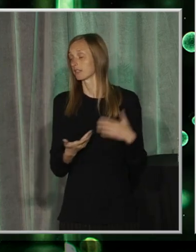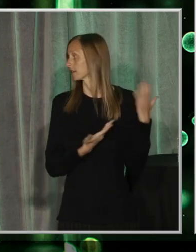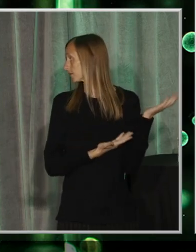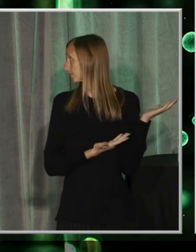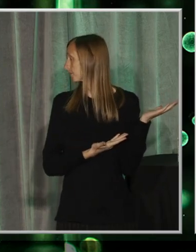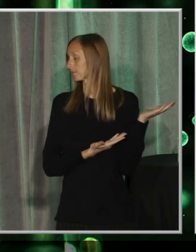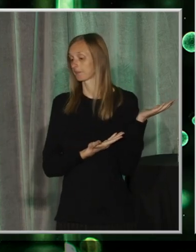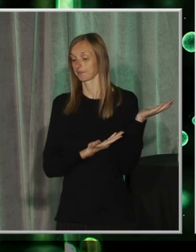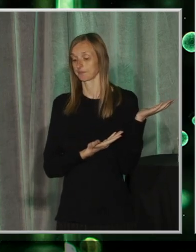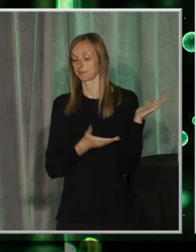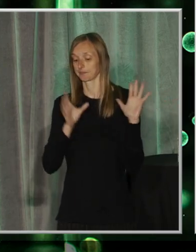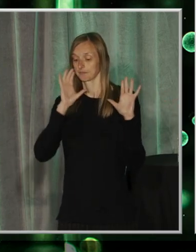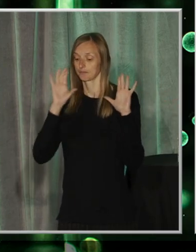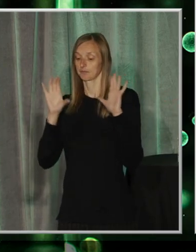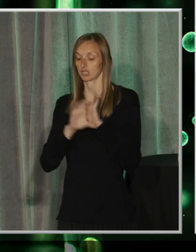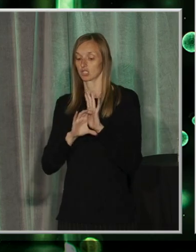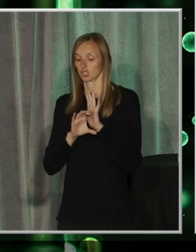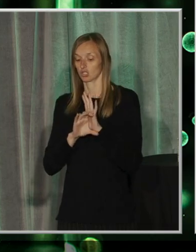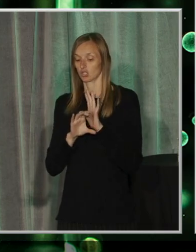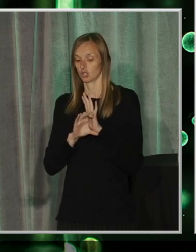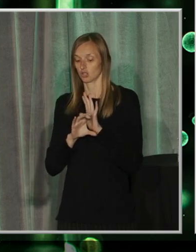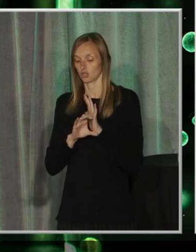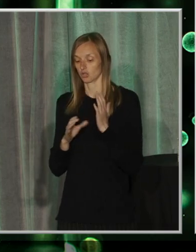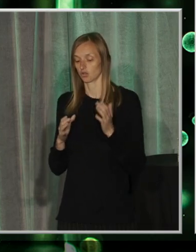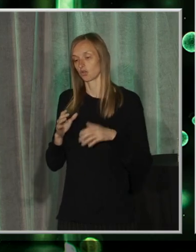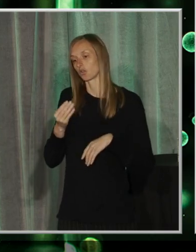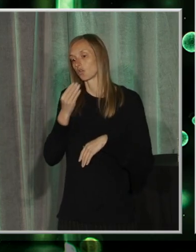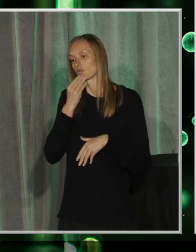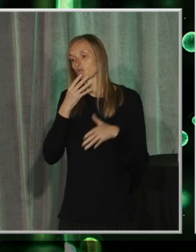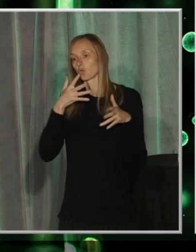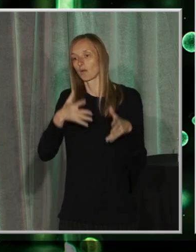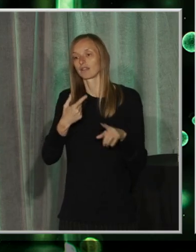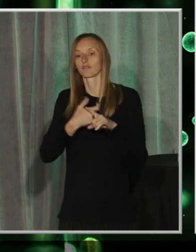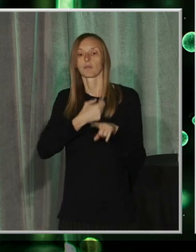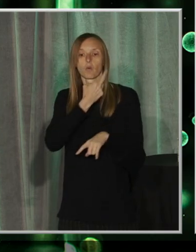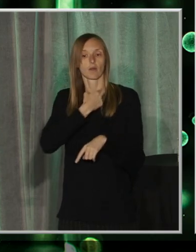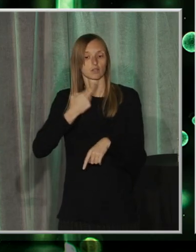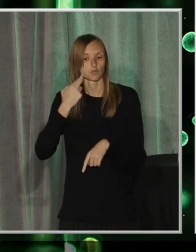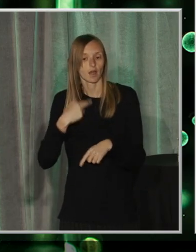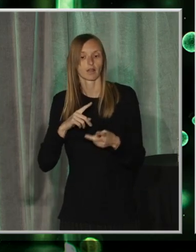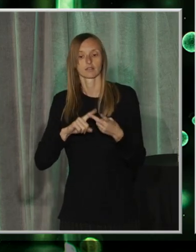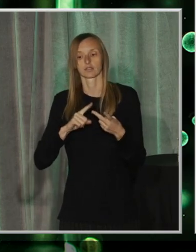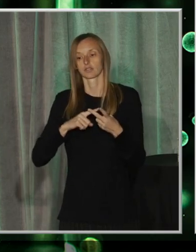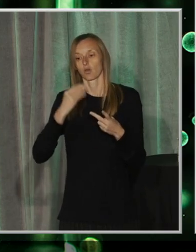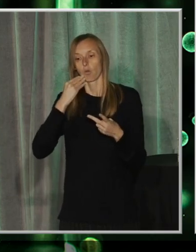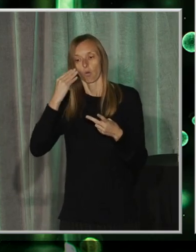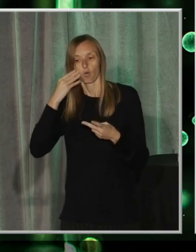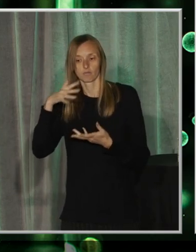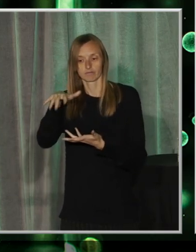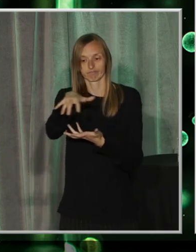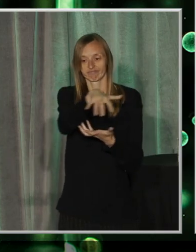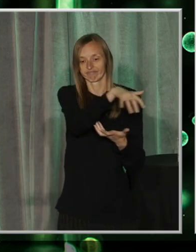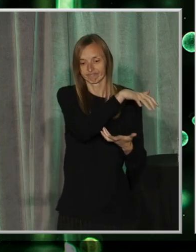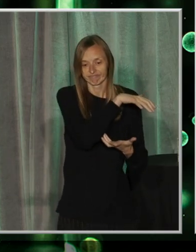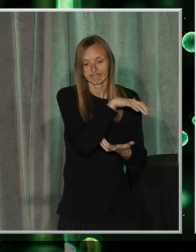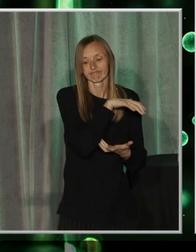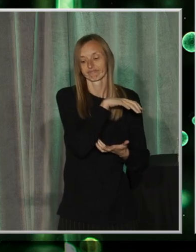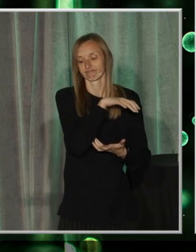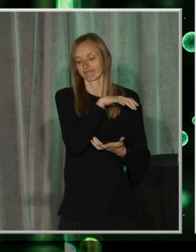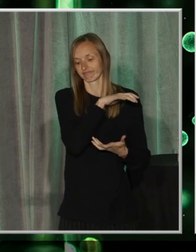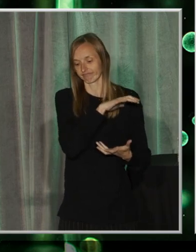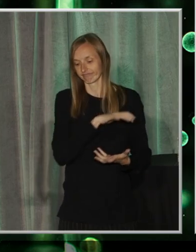the diagram, we'll be collecting food waste from restaurants and households. And then